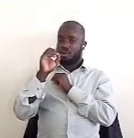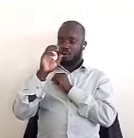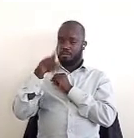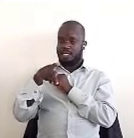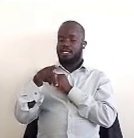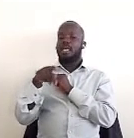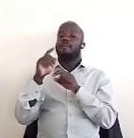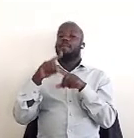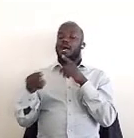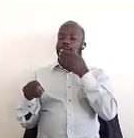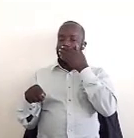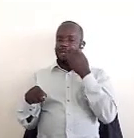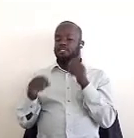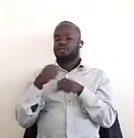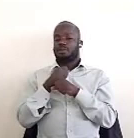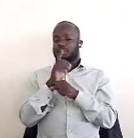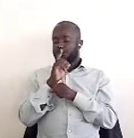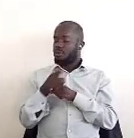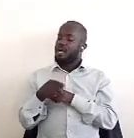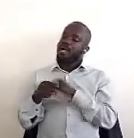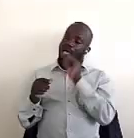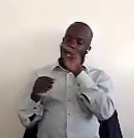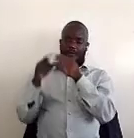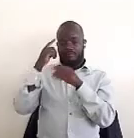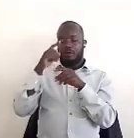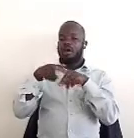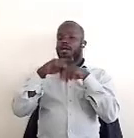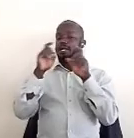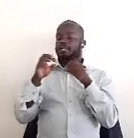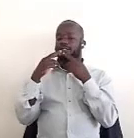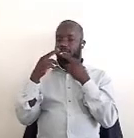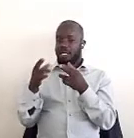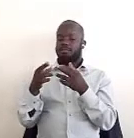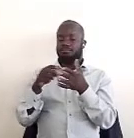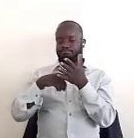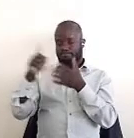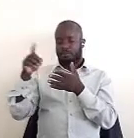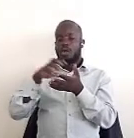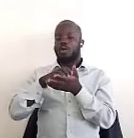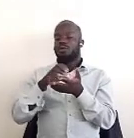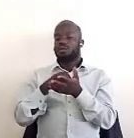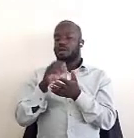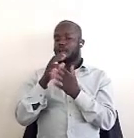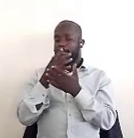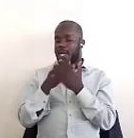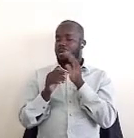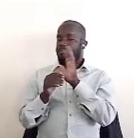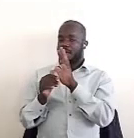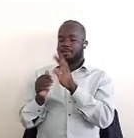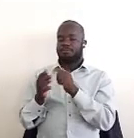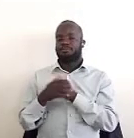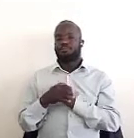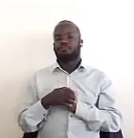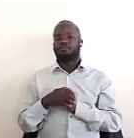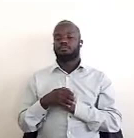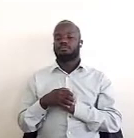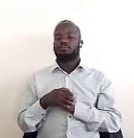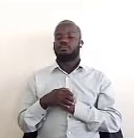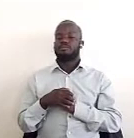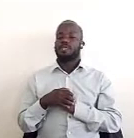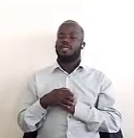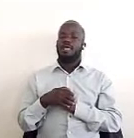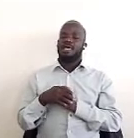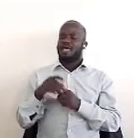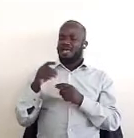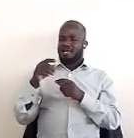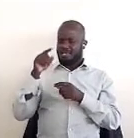standard operating procedure, it is still best to make sure by asking for the test results certifying the condition of the blood.